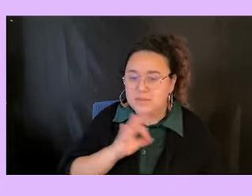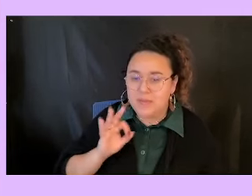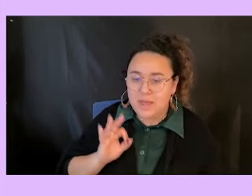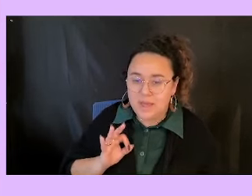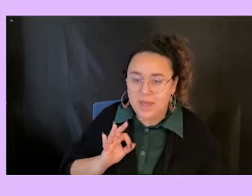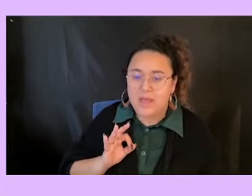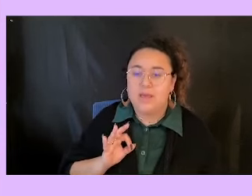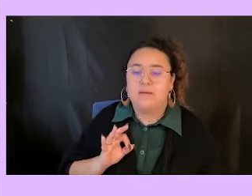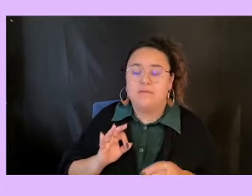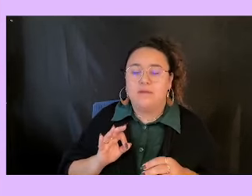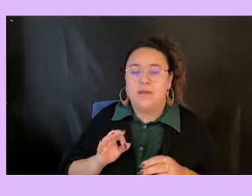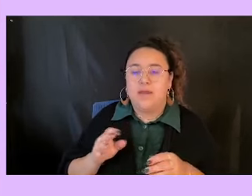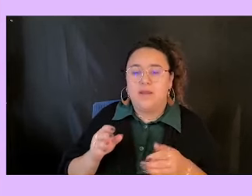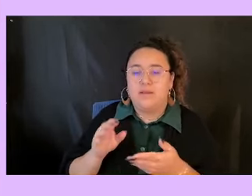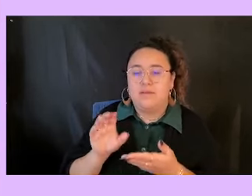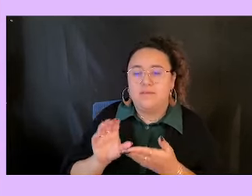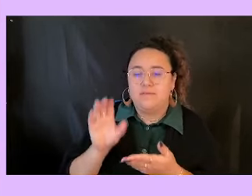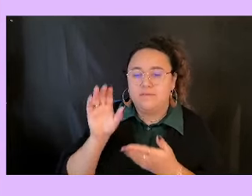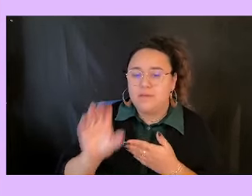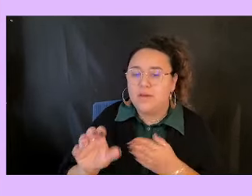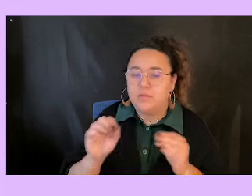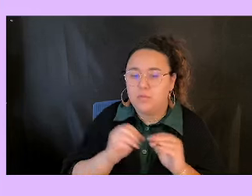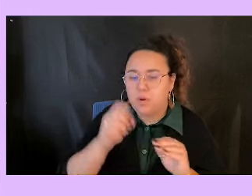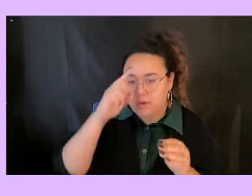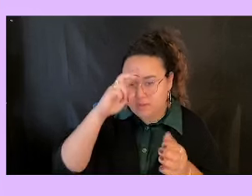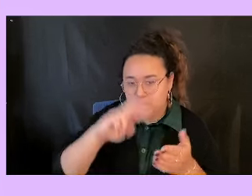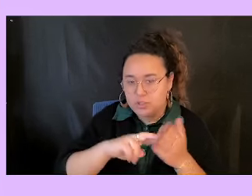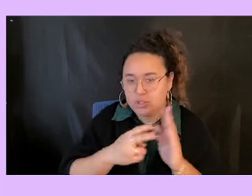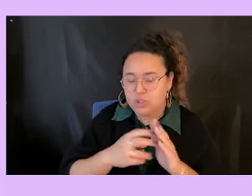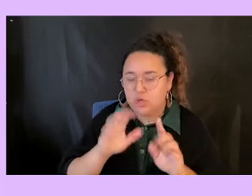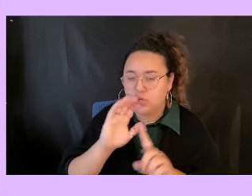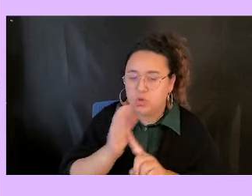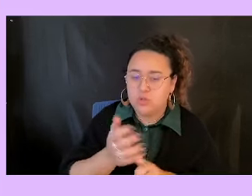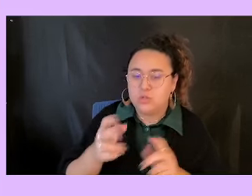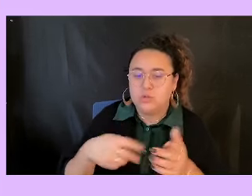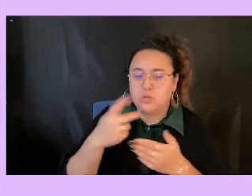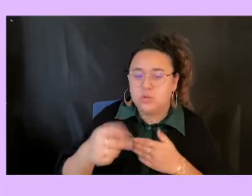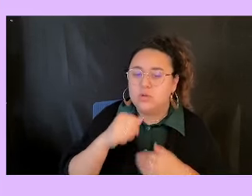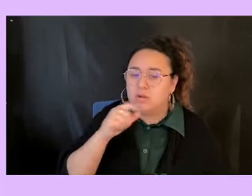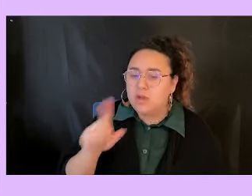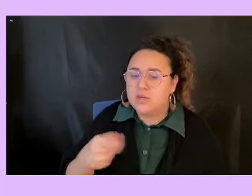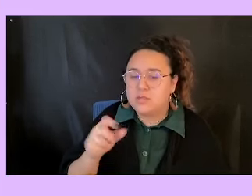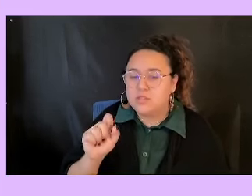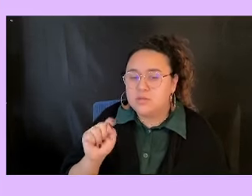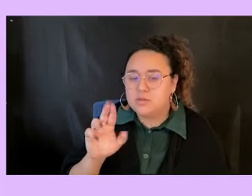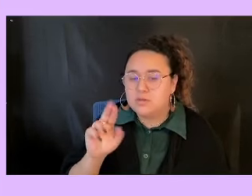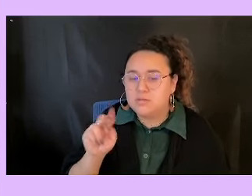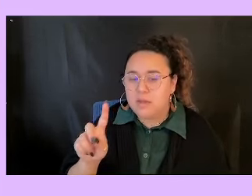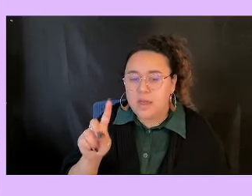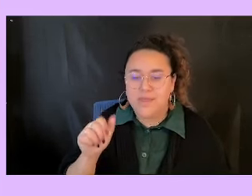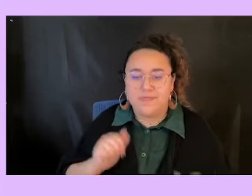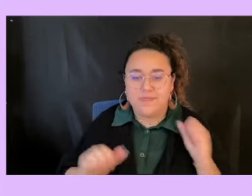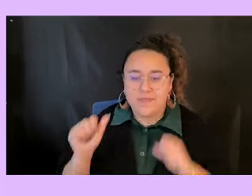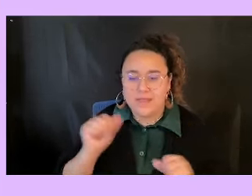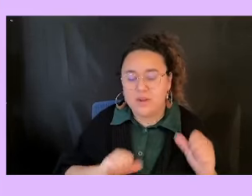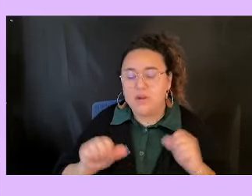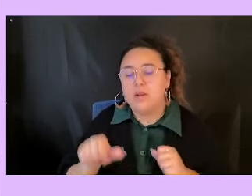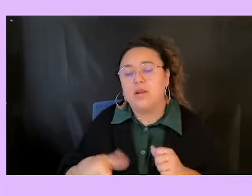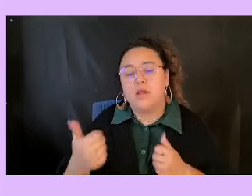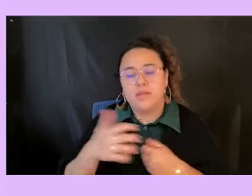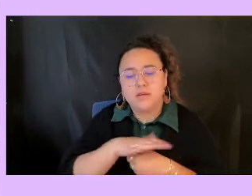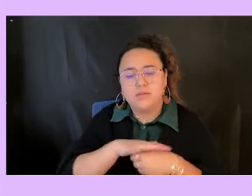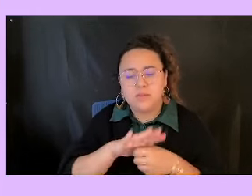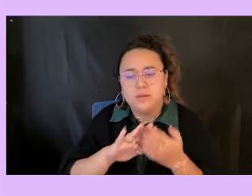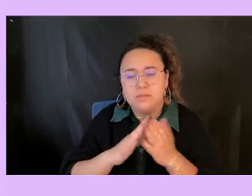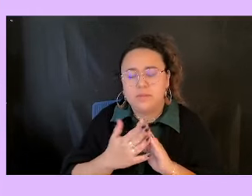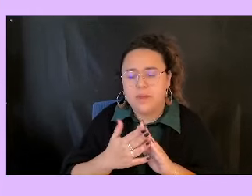intentional cultural programming, really thinking about like how can we use not just the Strand Theater, you know, theater, but other spaces as venues for